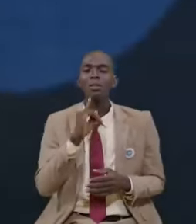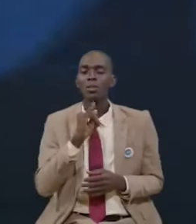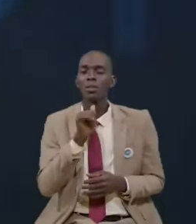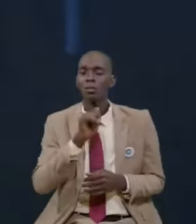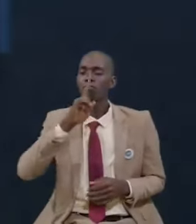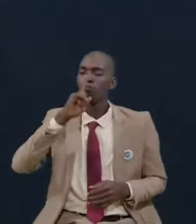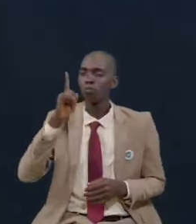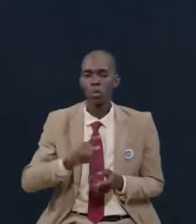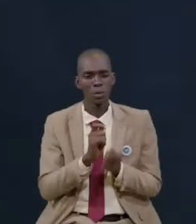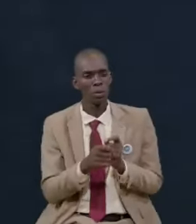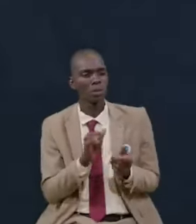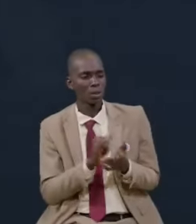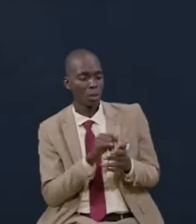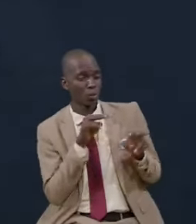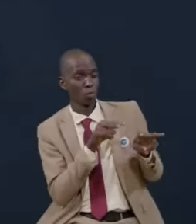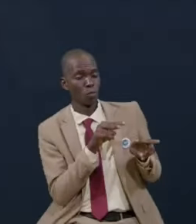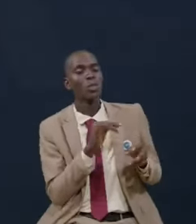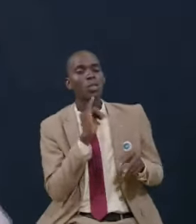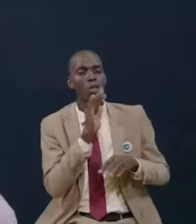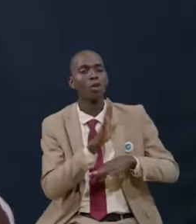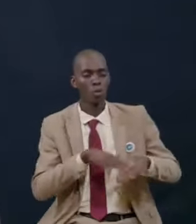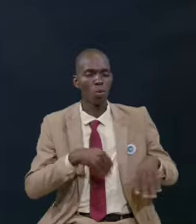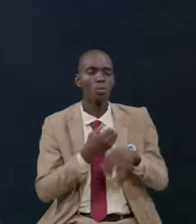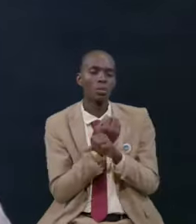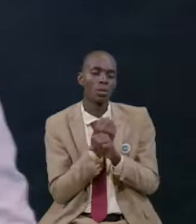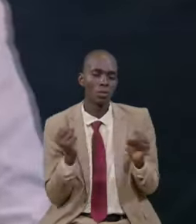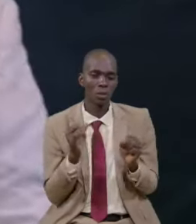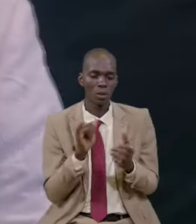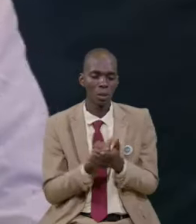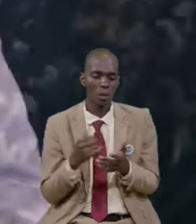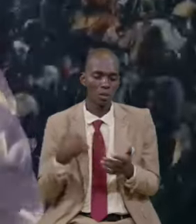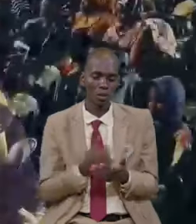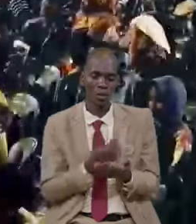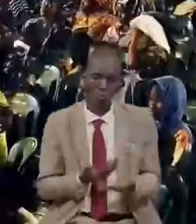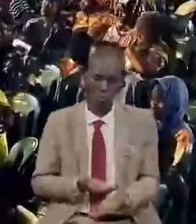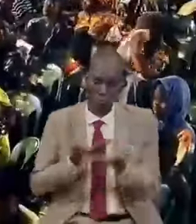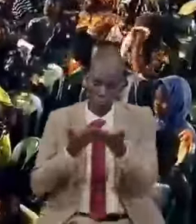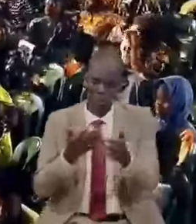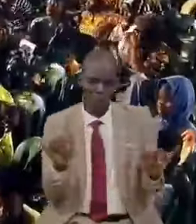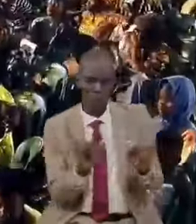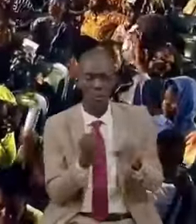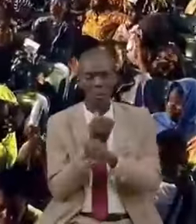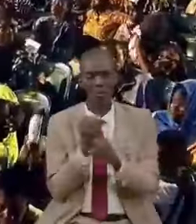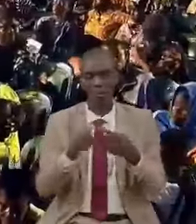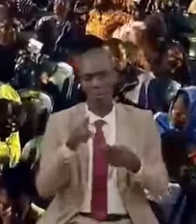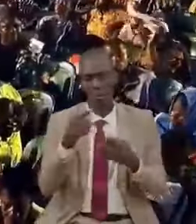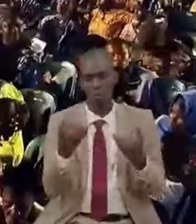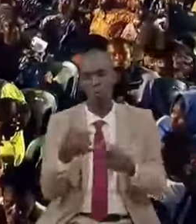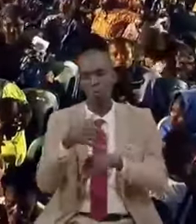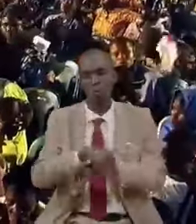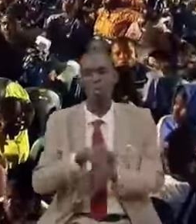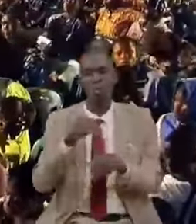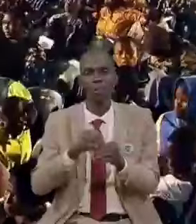we're presenting to you. That's the kind of salvation you have tonight in Jesus' name. And then we're told in verse